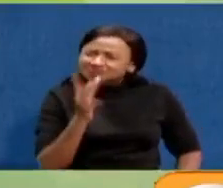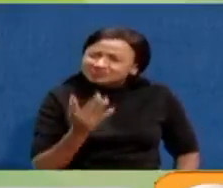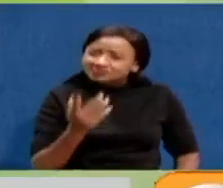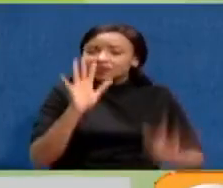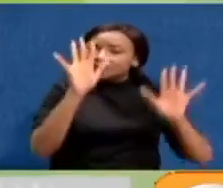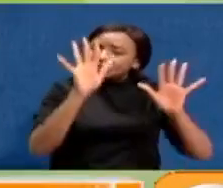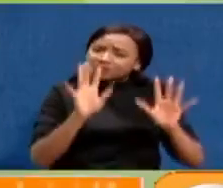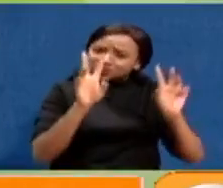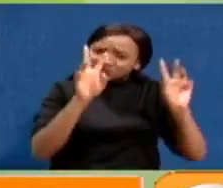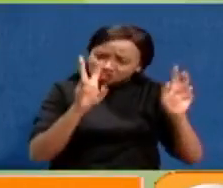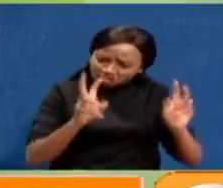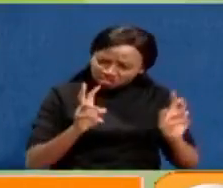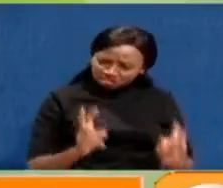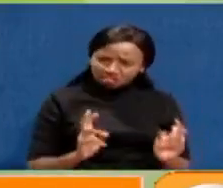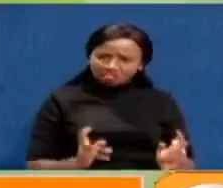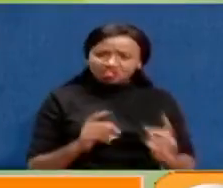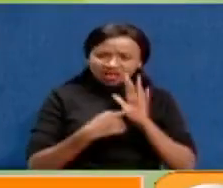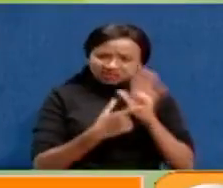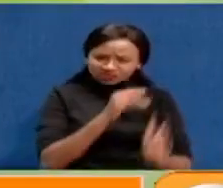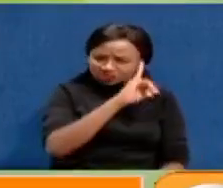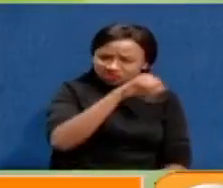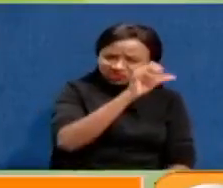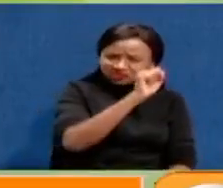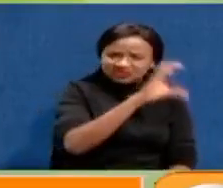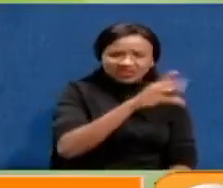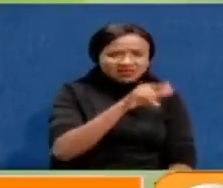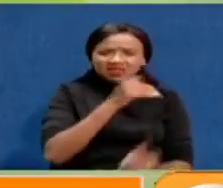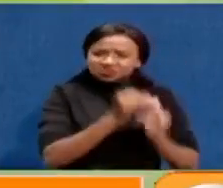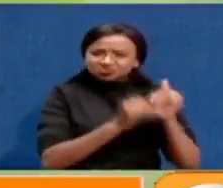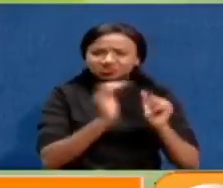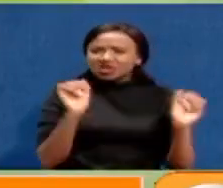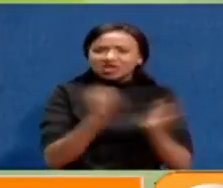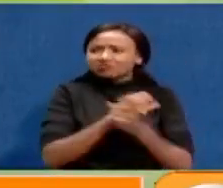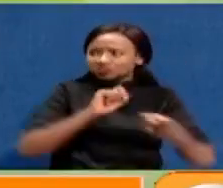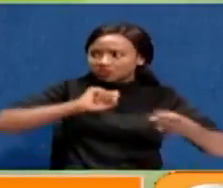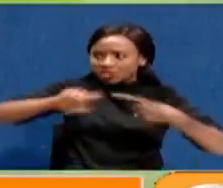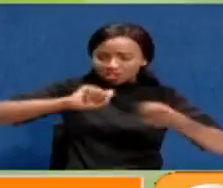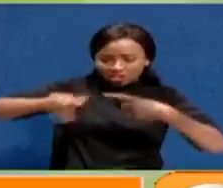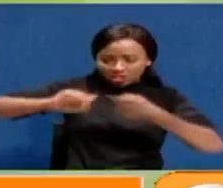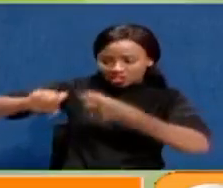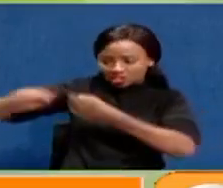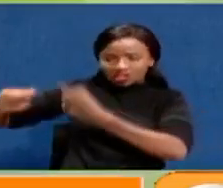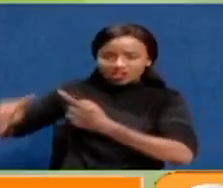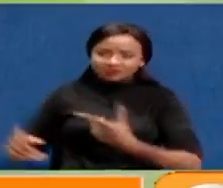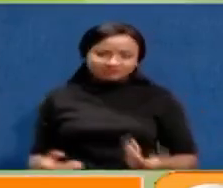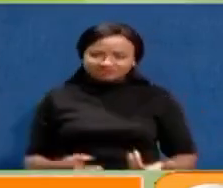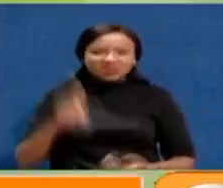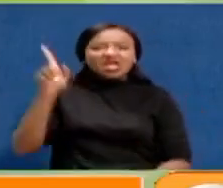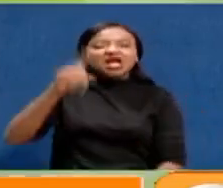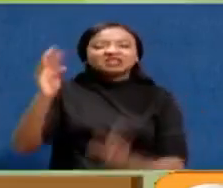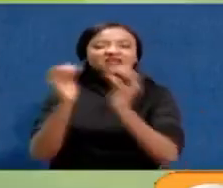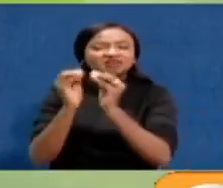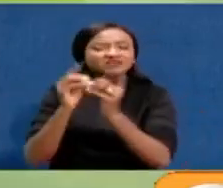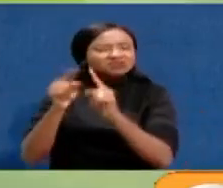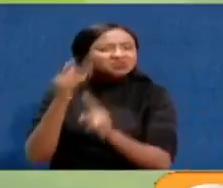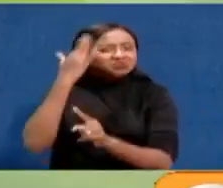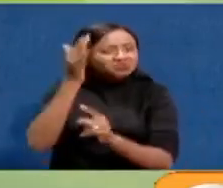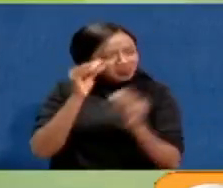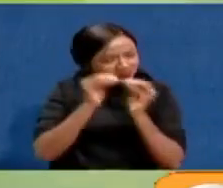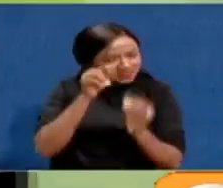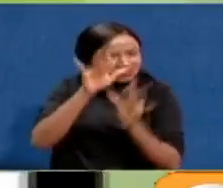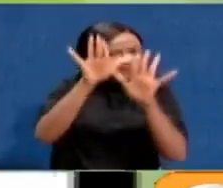an institution like JSC are not transacted through WhatsApps. Cancelling the meeting, knowing the importance of